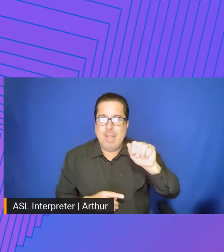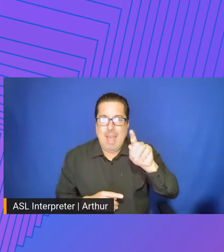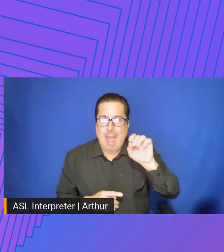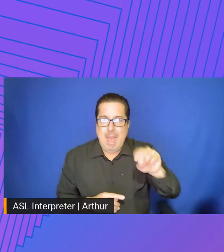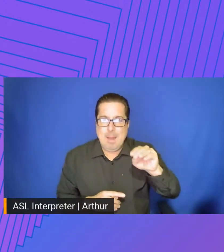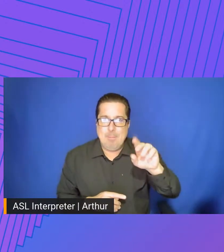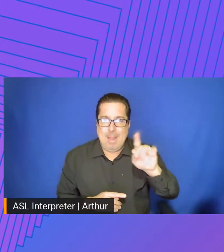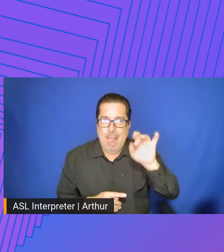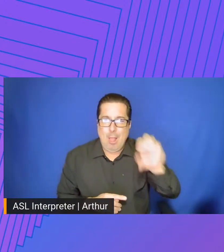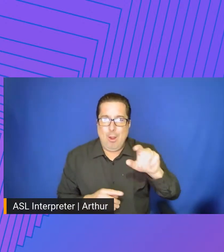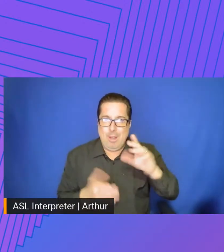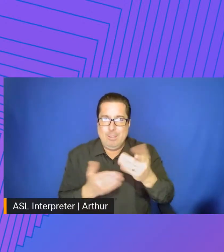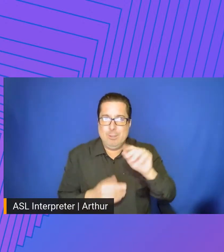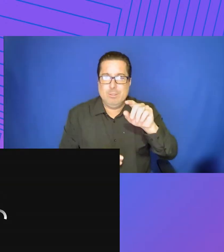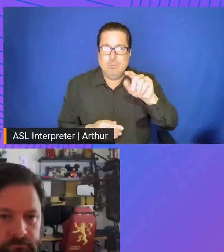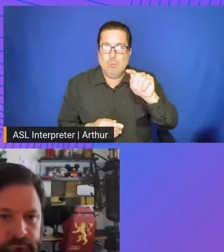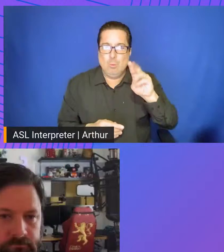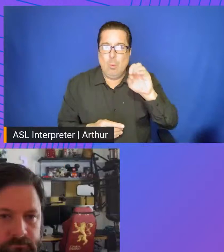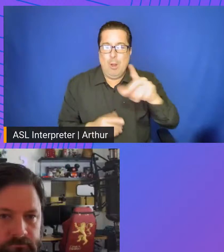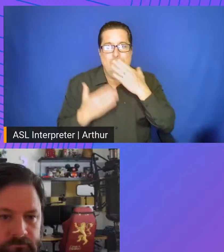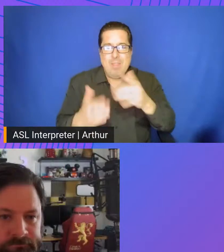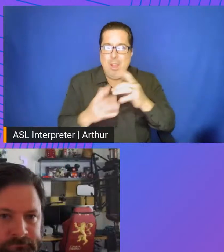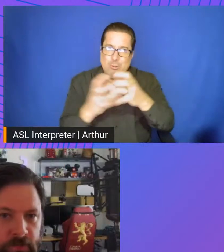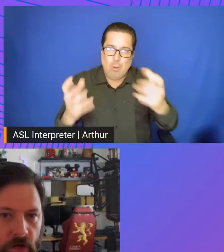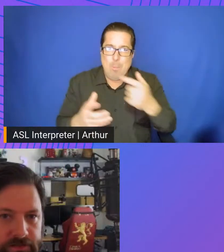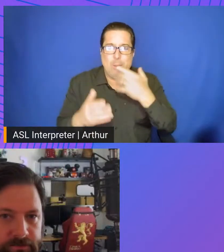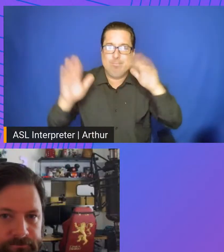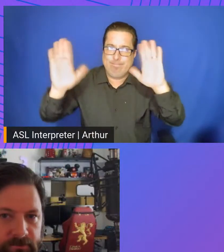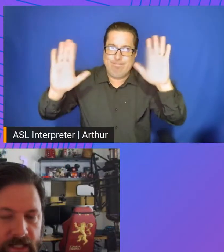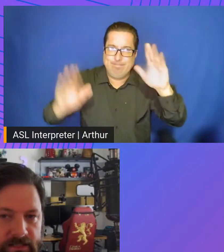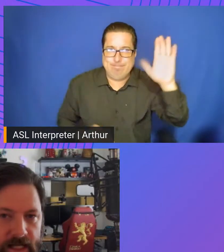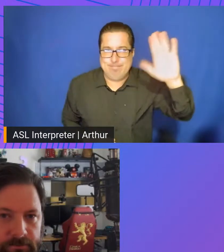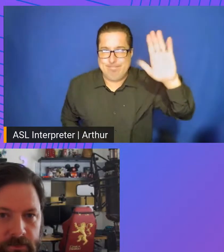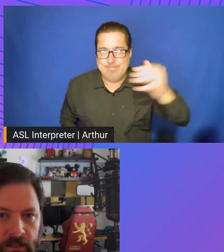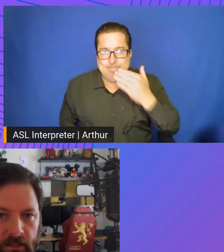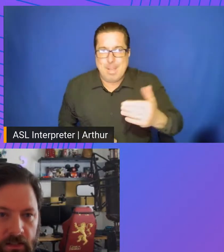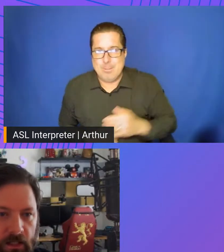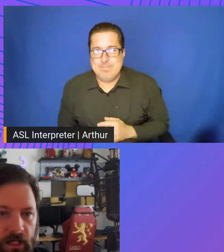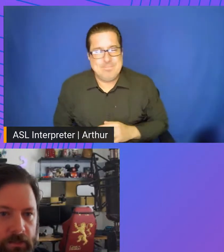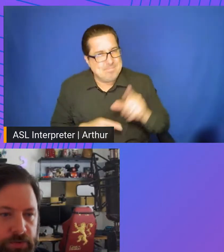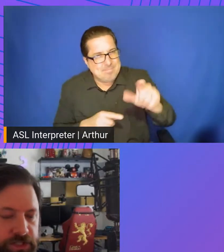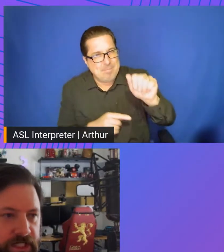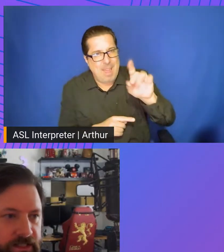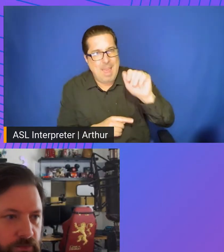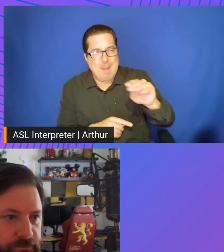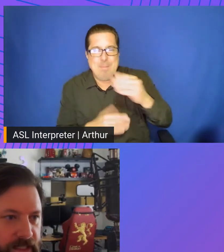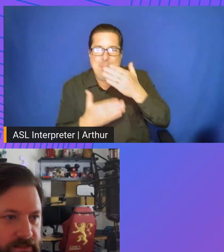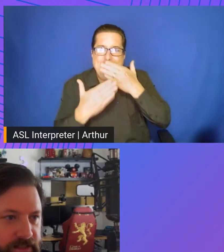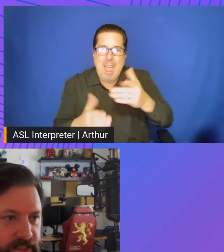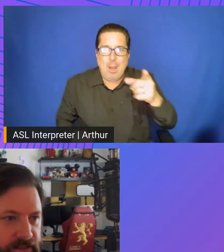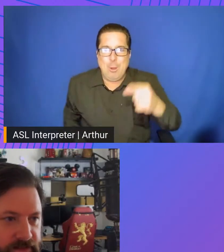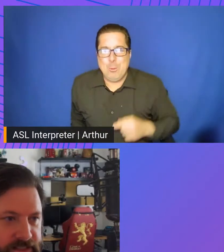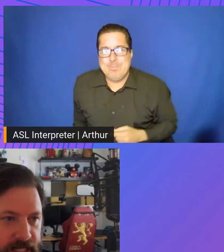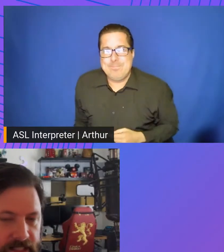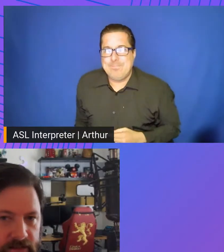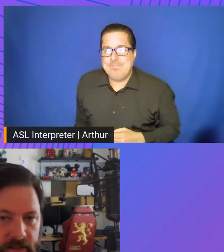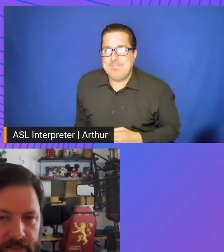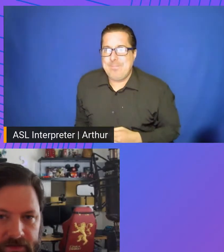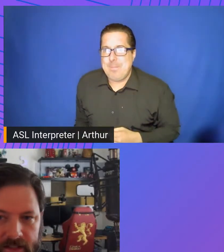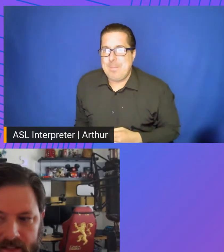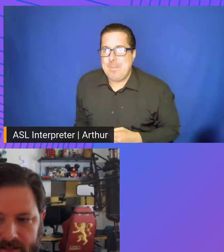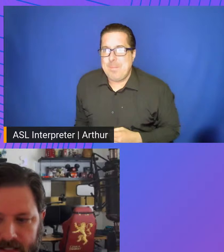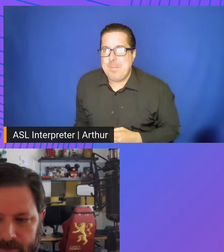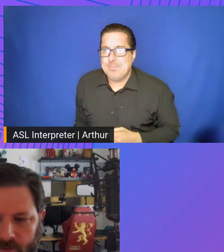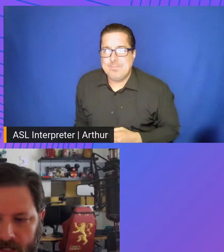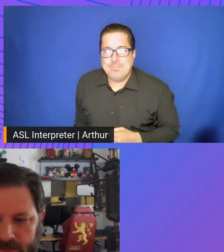Appreciate y'all. Awesome. Thanks, Adam. I appreciate that we made it to the end of the day. I